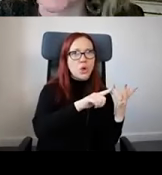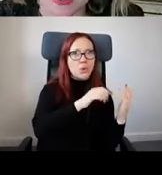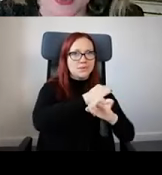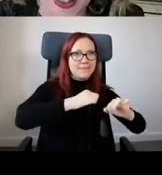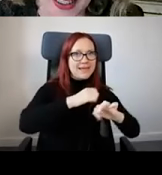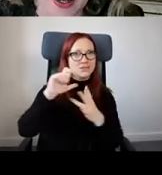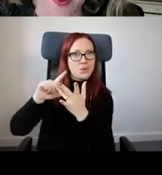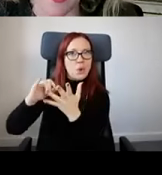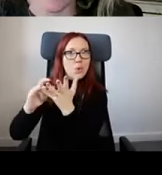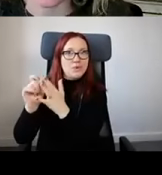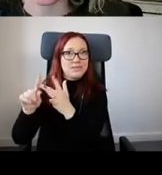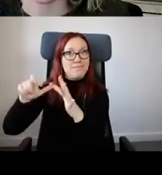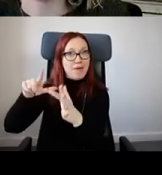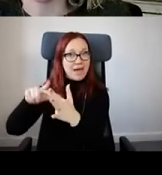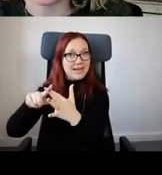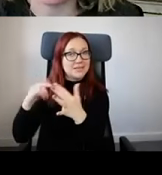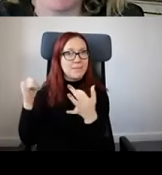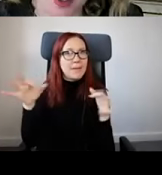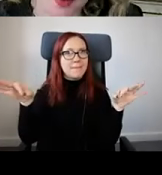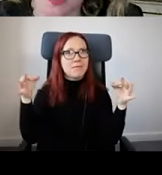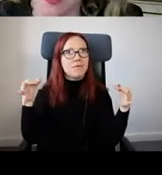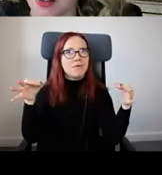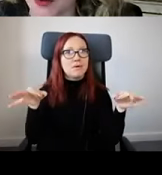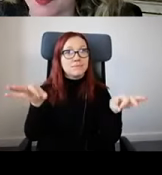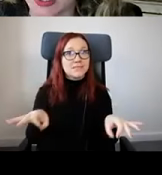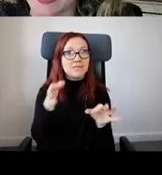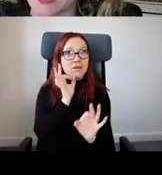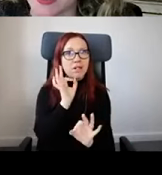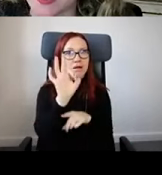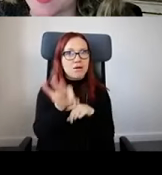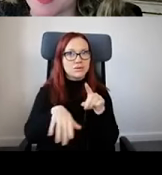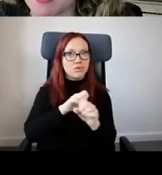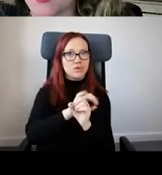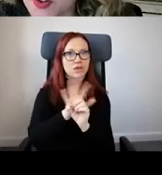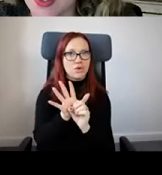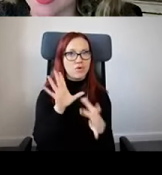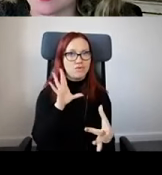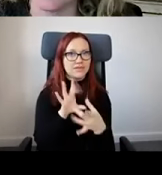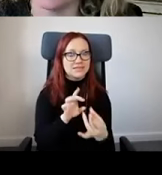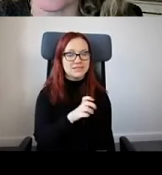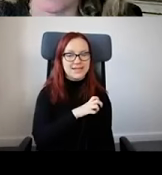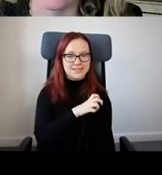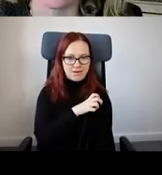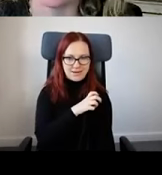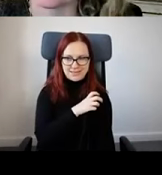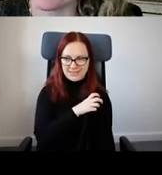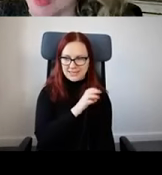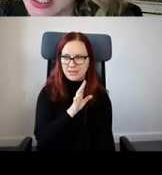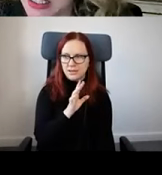also specifically asked about COVID related anxiety, but most studies are